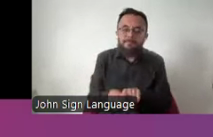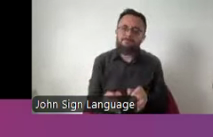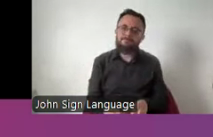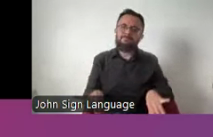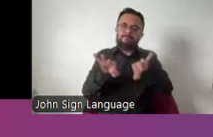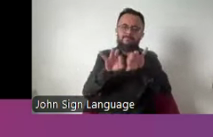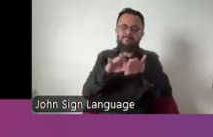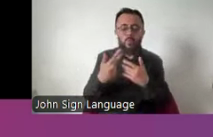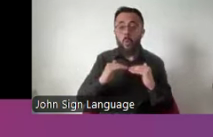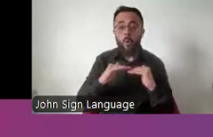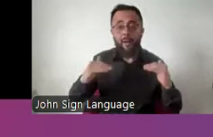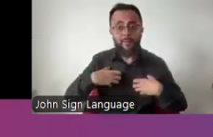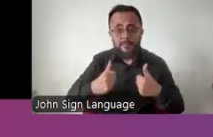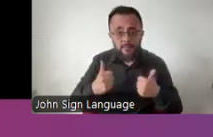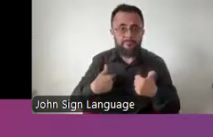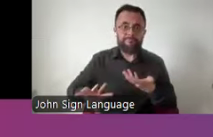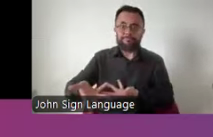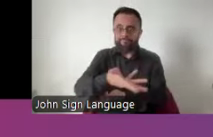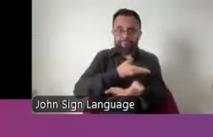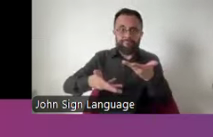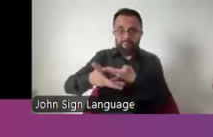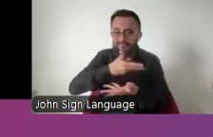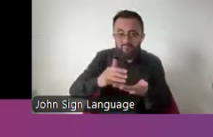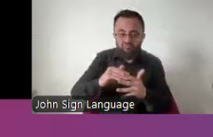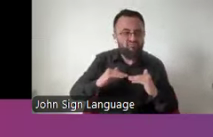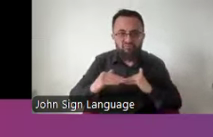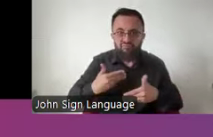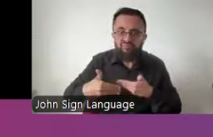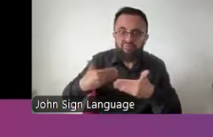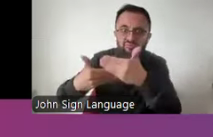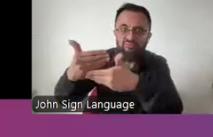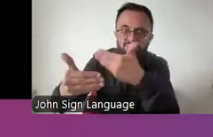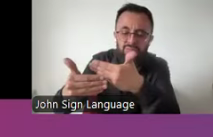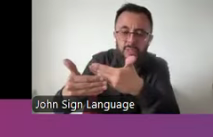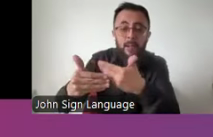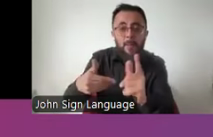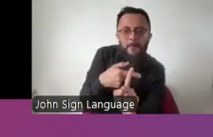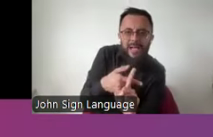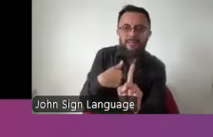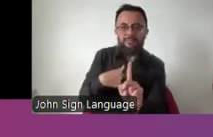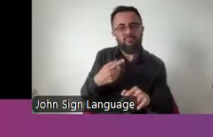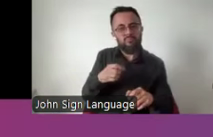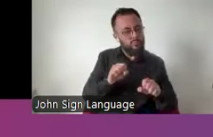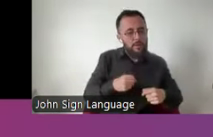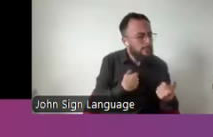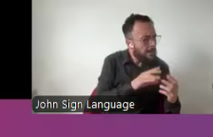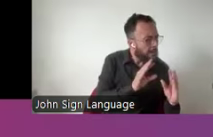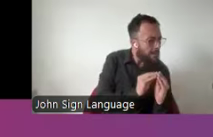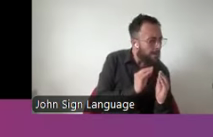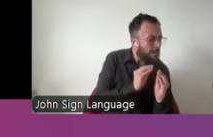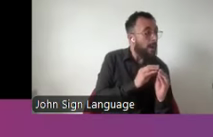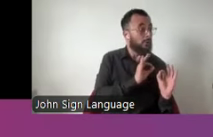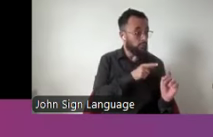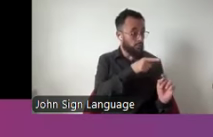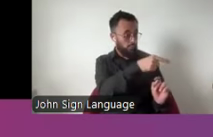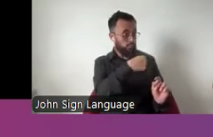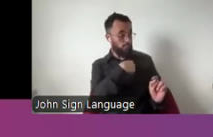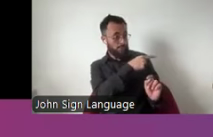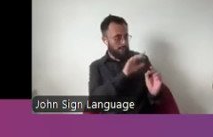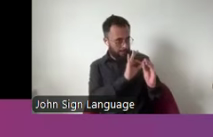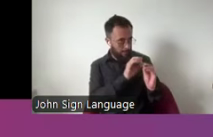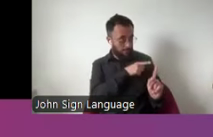coordinate the advocacy to make sure that those messages are shared and understood by everyone. And finally,